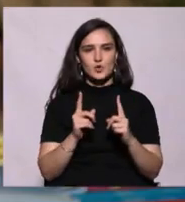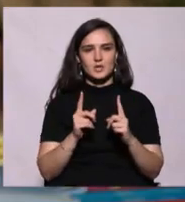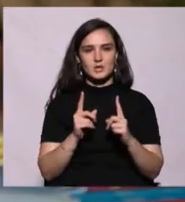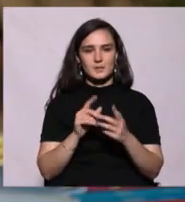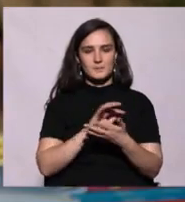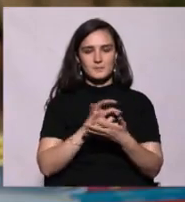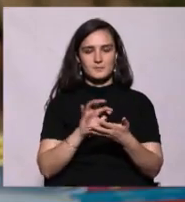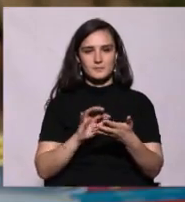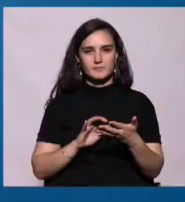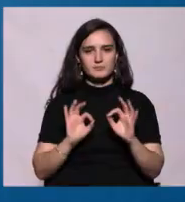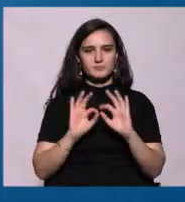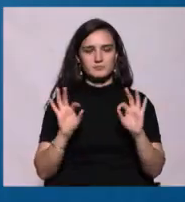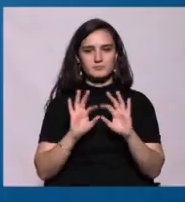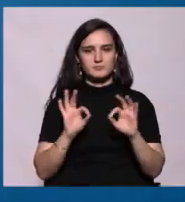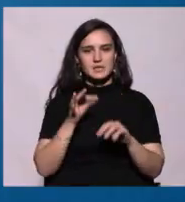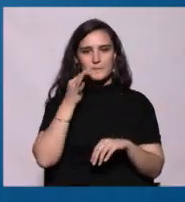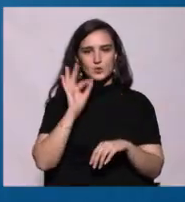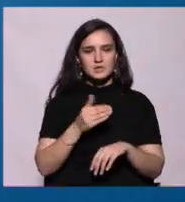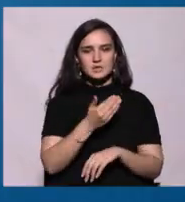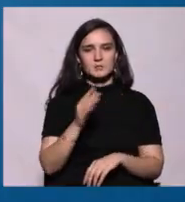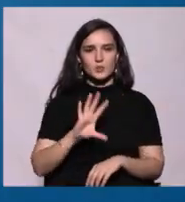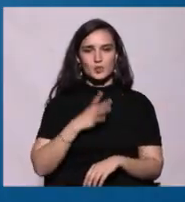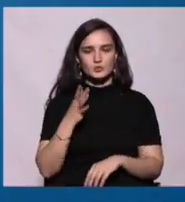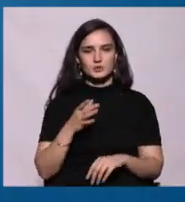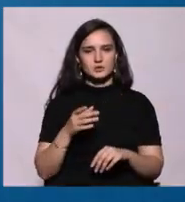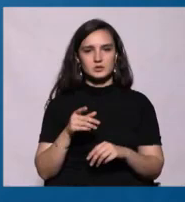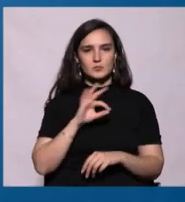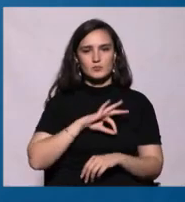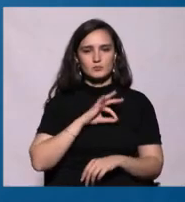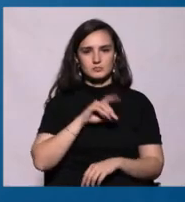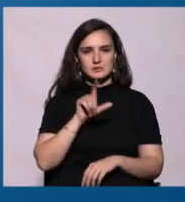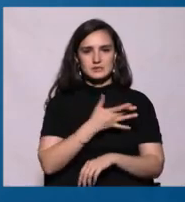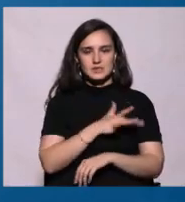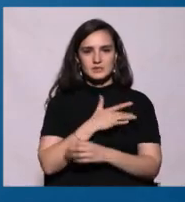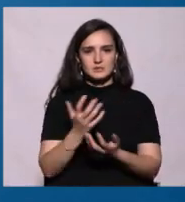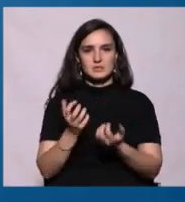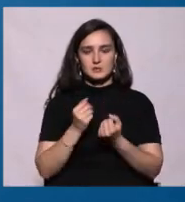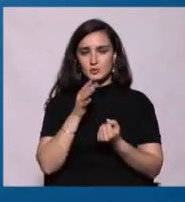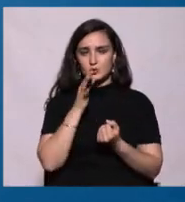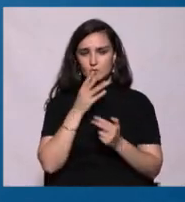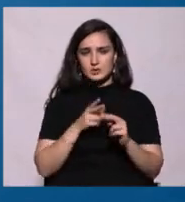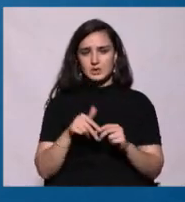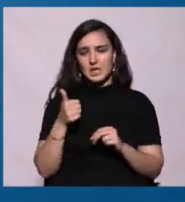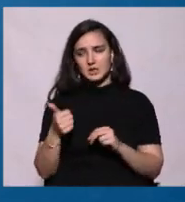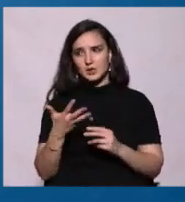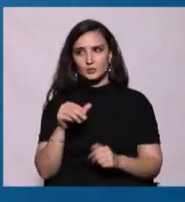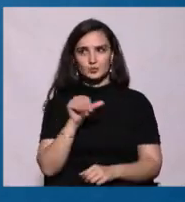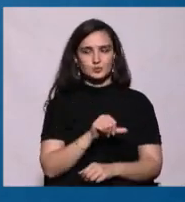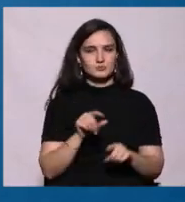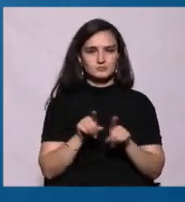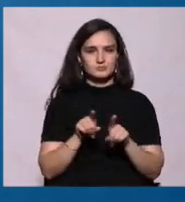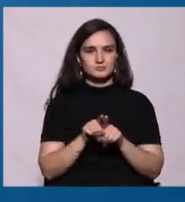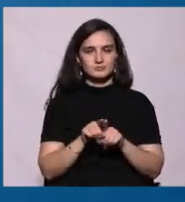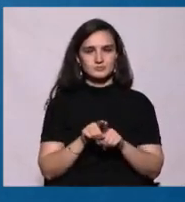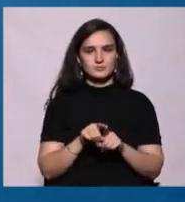paragraph describing an experience you had with customer service. It can be good or bad. Whatever